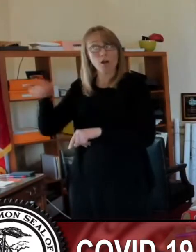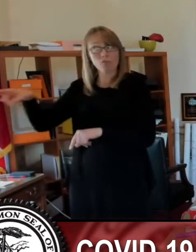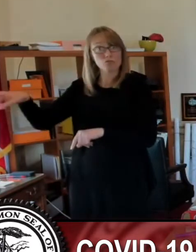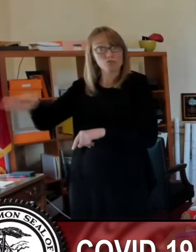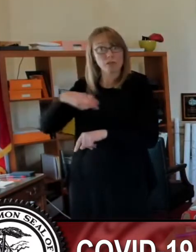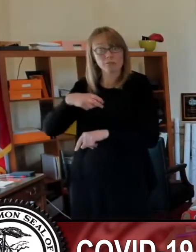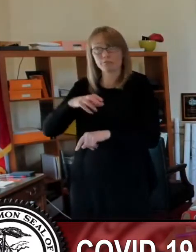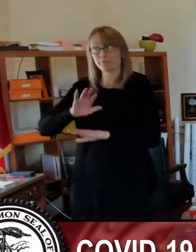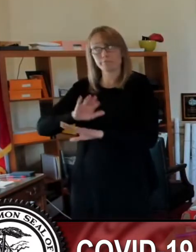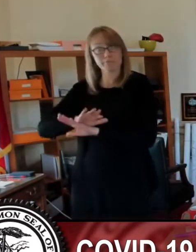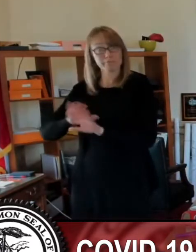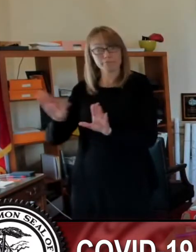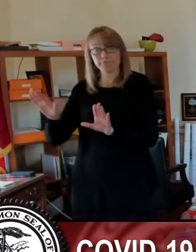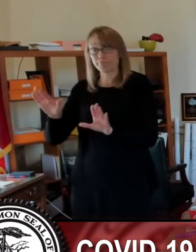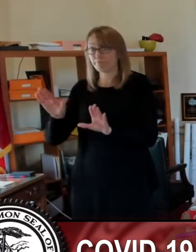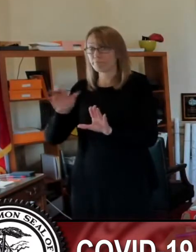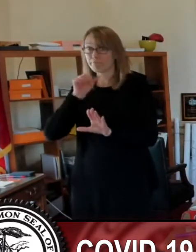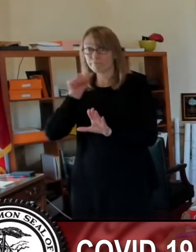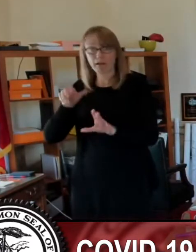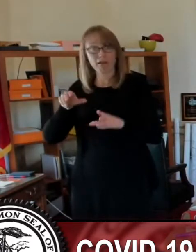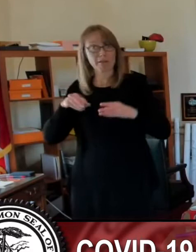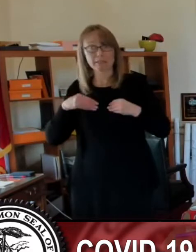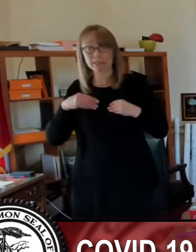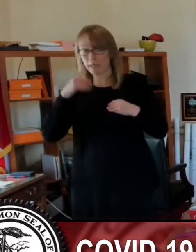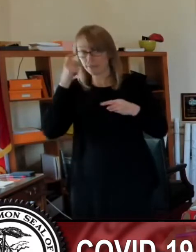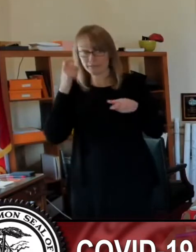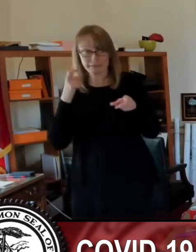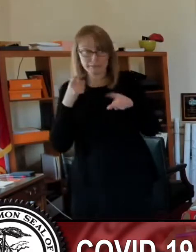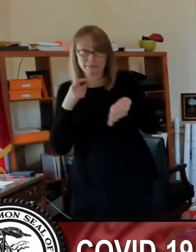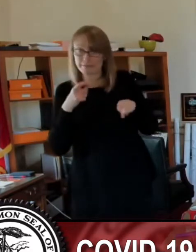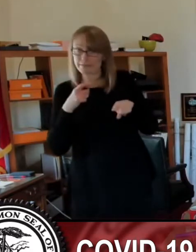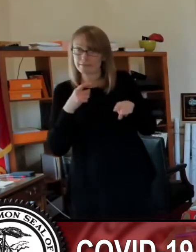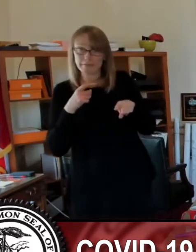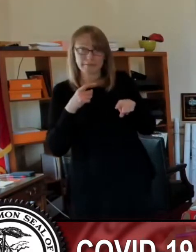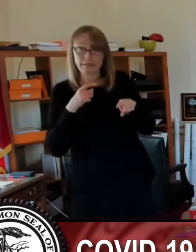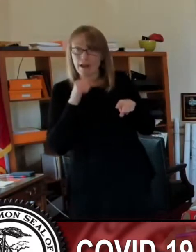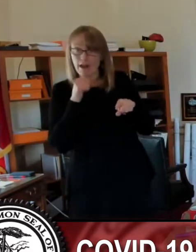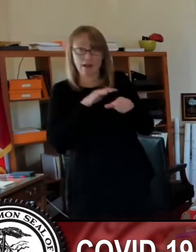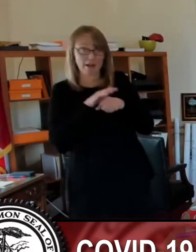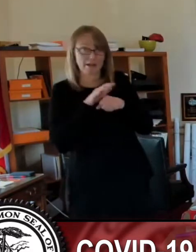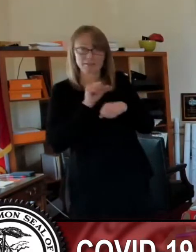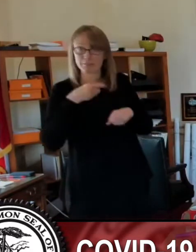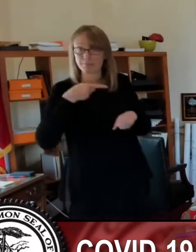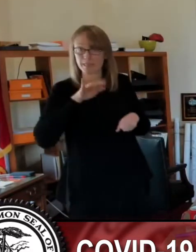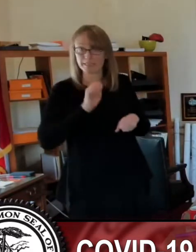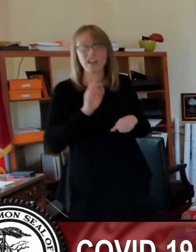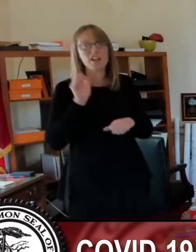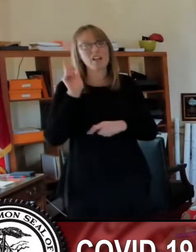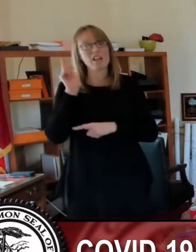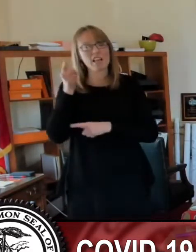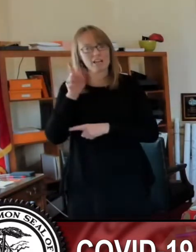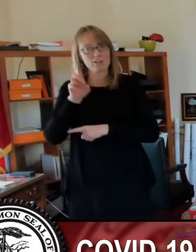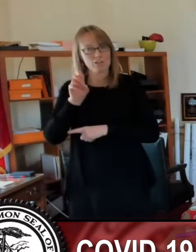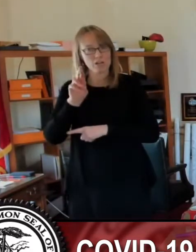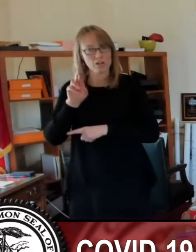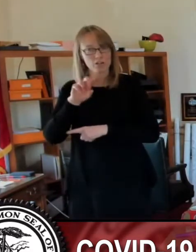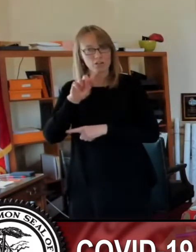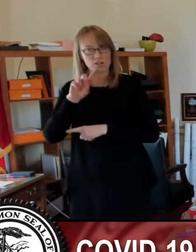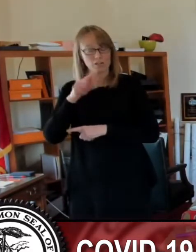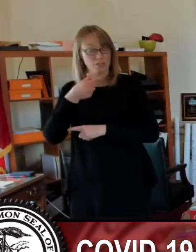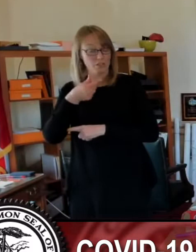Dr. Garza, I think, is going to be talking at 3:30 today, and you'll hear more about what he has to say. But